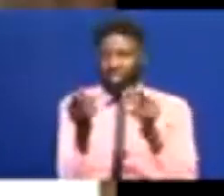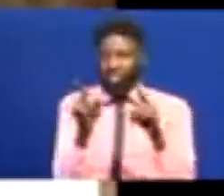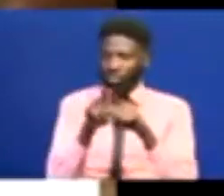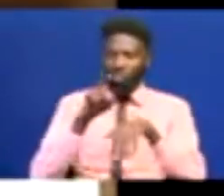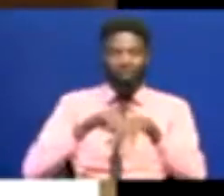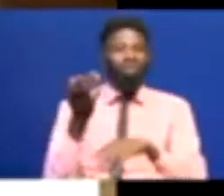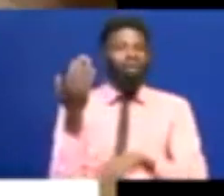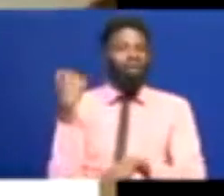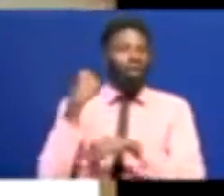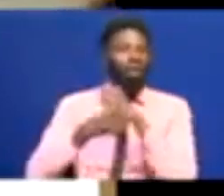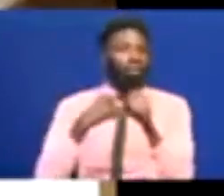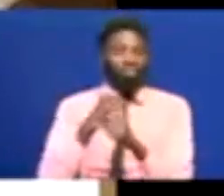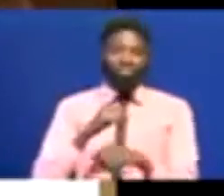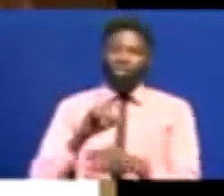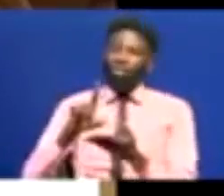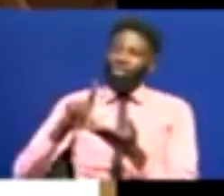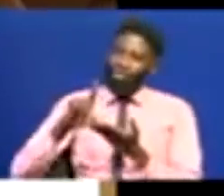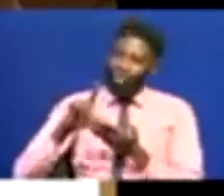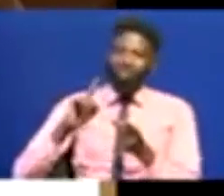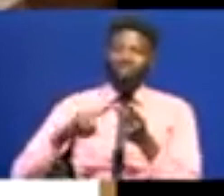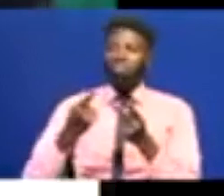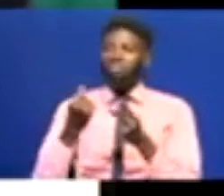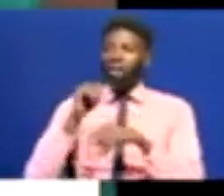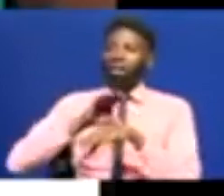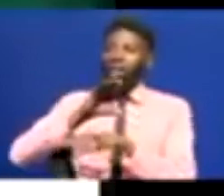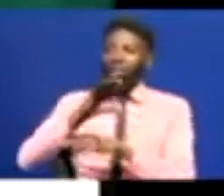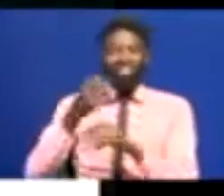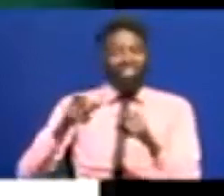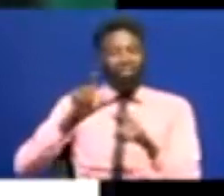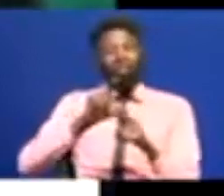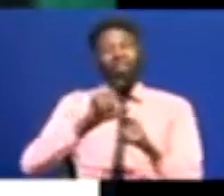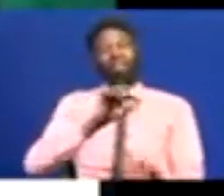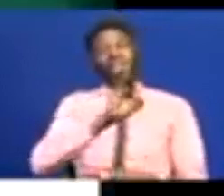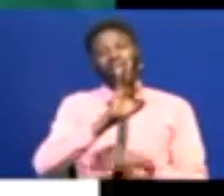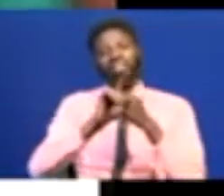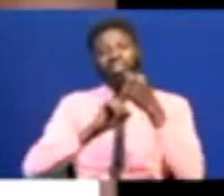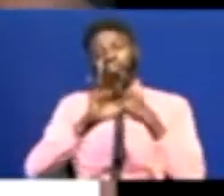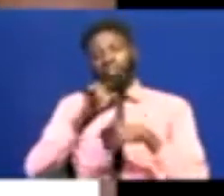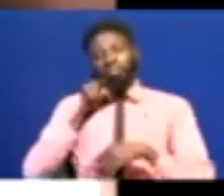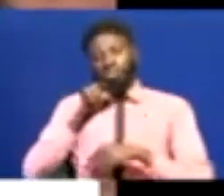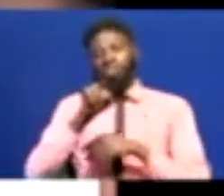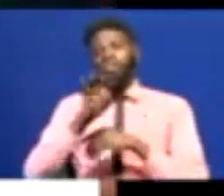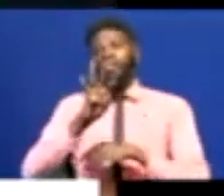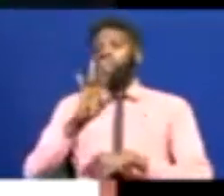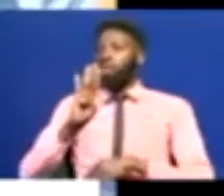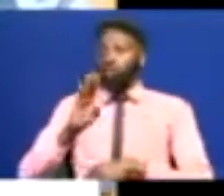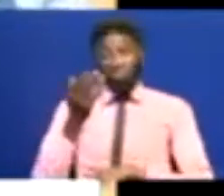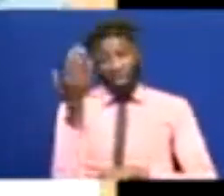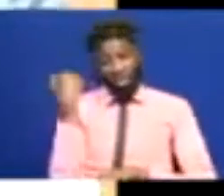year. Net loans and advances grew to 365.4 billion shillings from